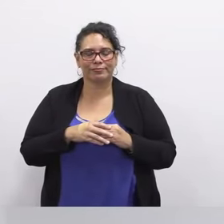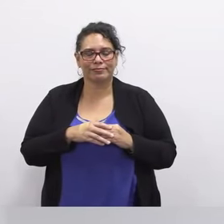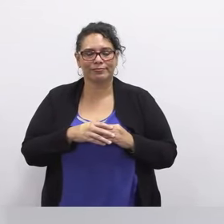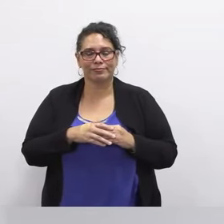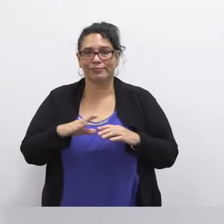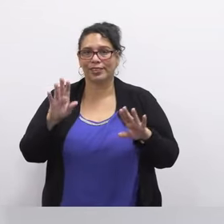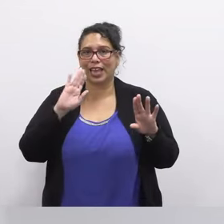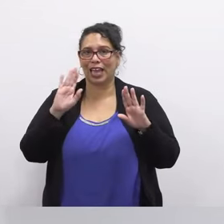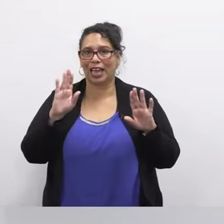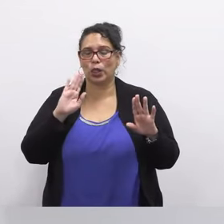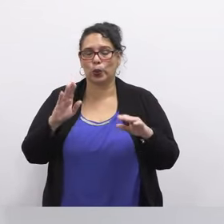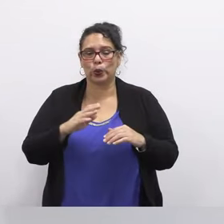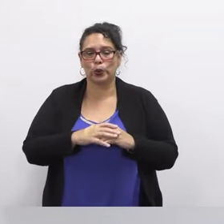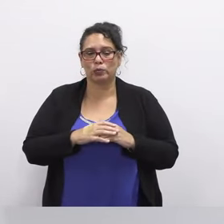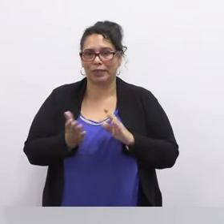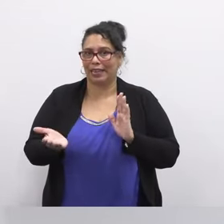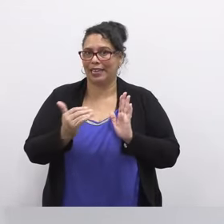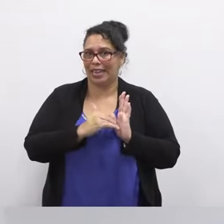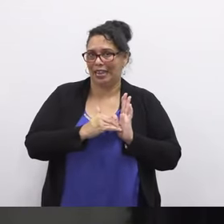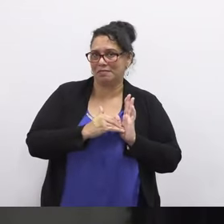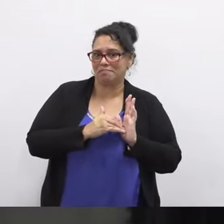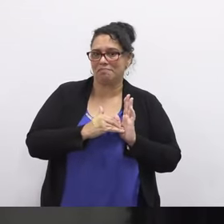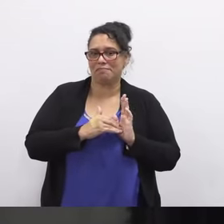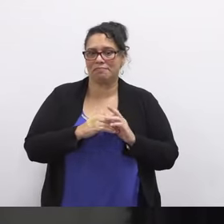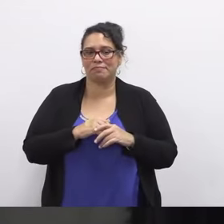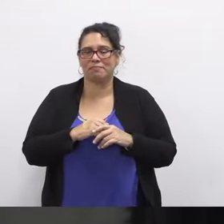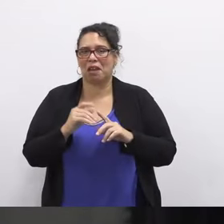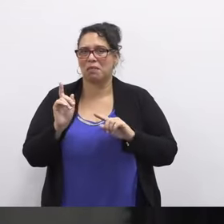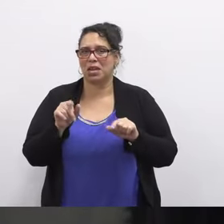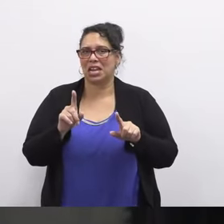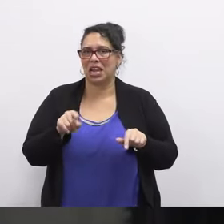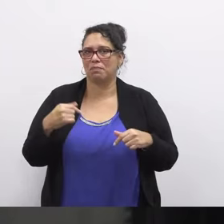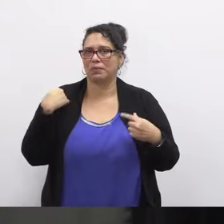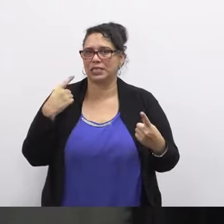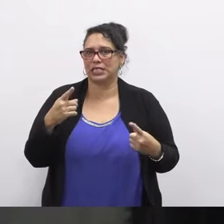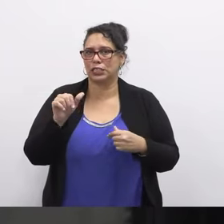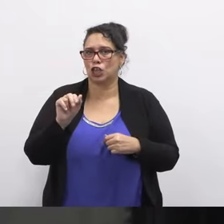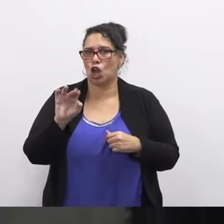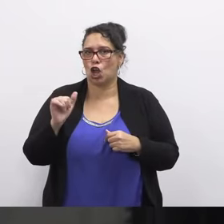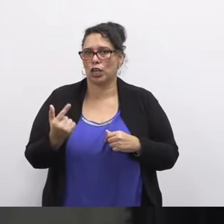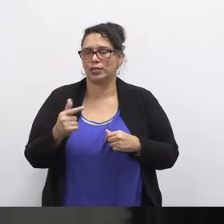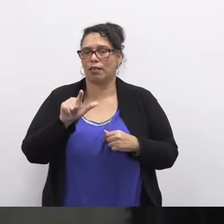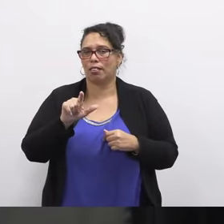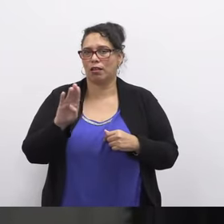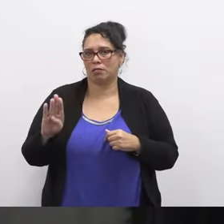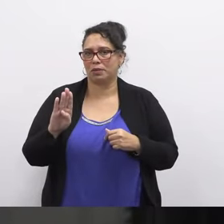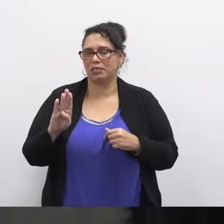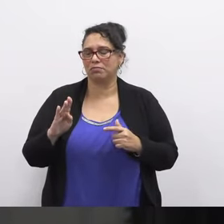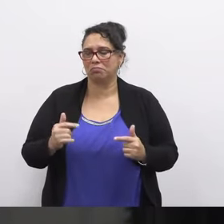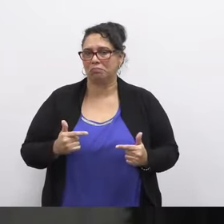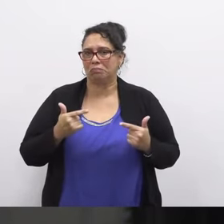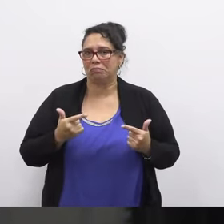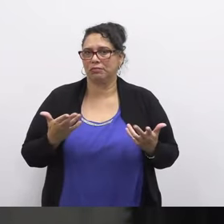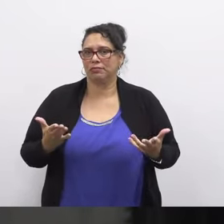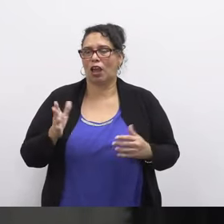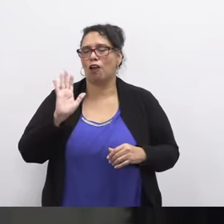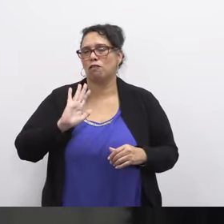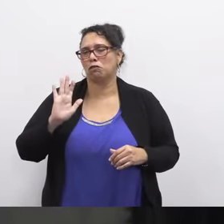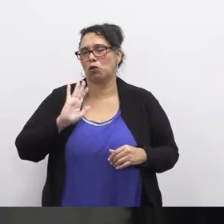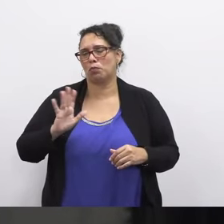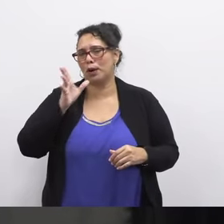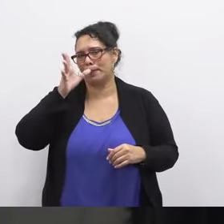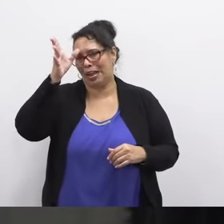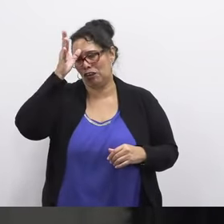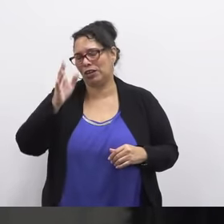Hello, I come to you again. I've been here, coming here since August, as a Long Beach resident, a former parent of a Long Beach Unified School